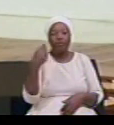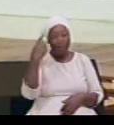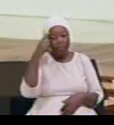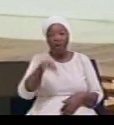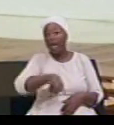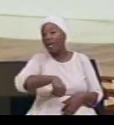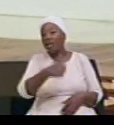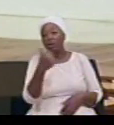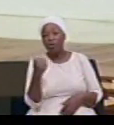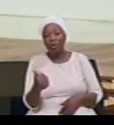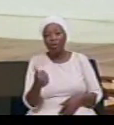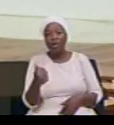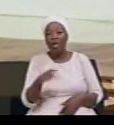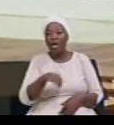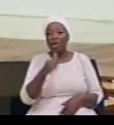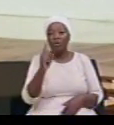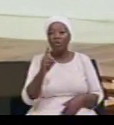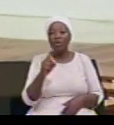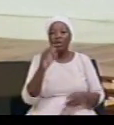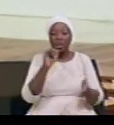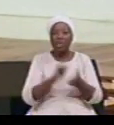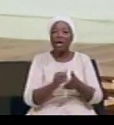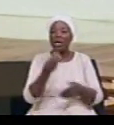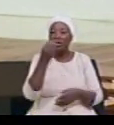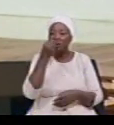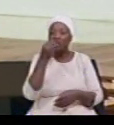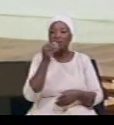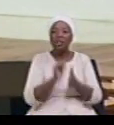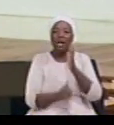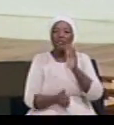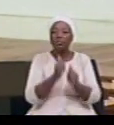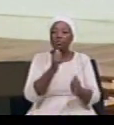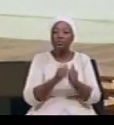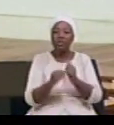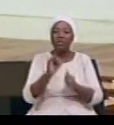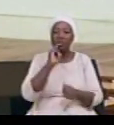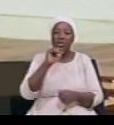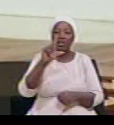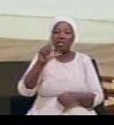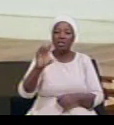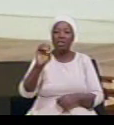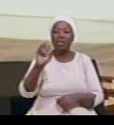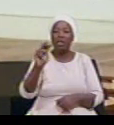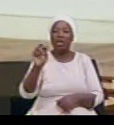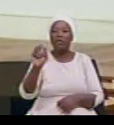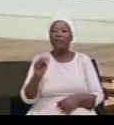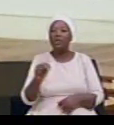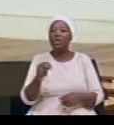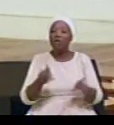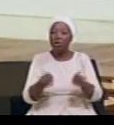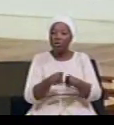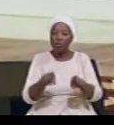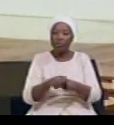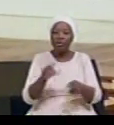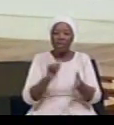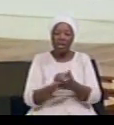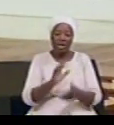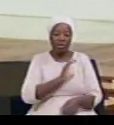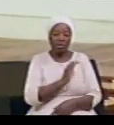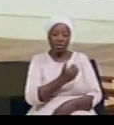that which is leavened, even that soul shall be cut off from